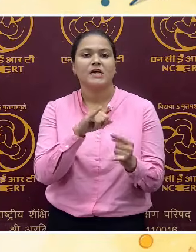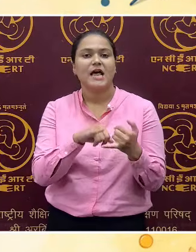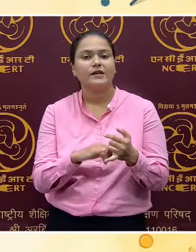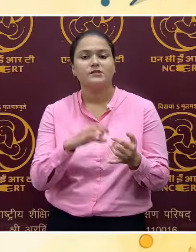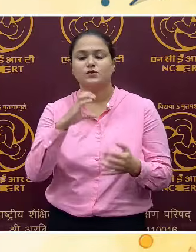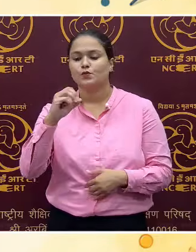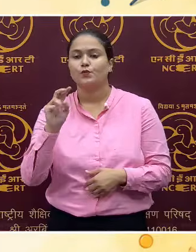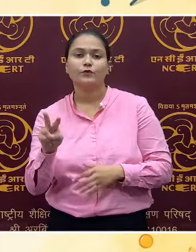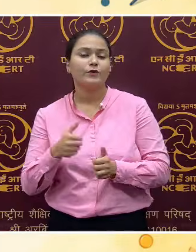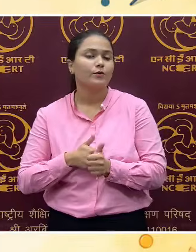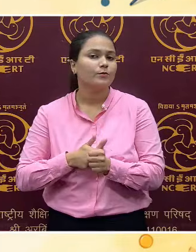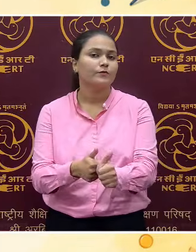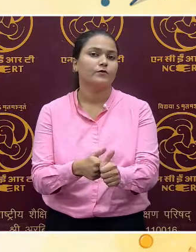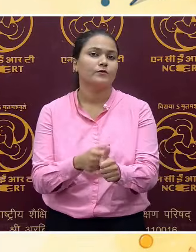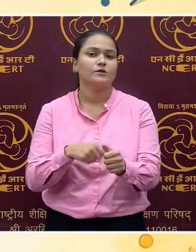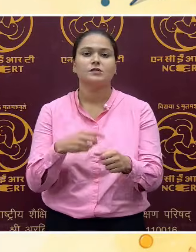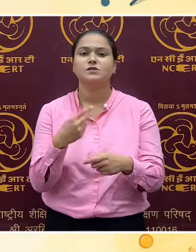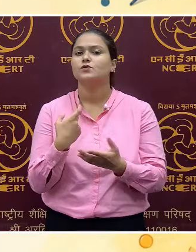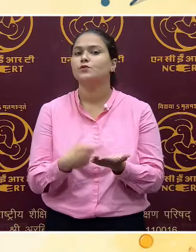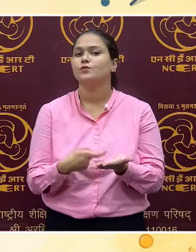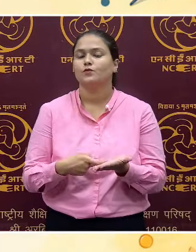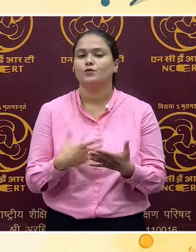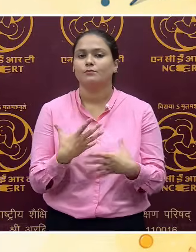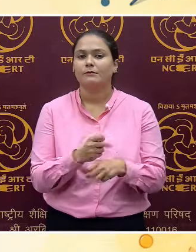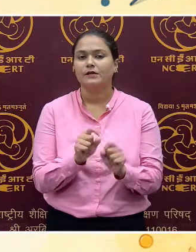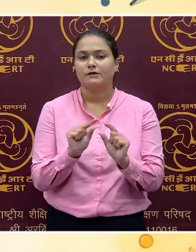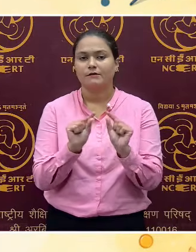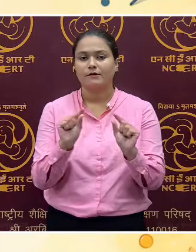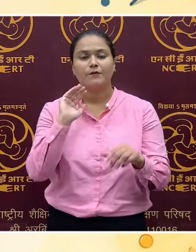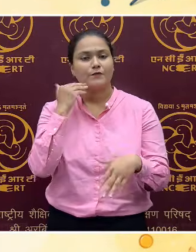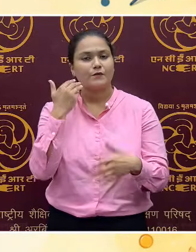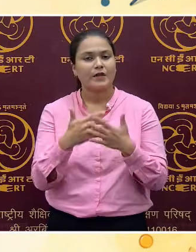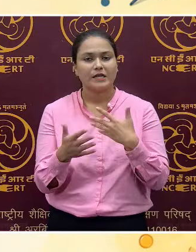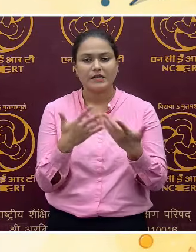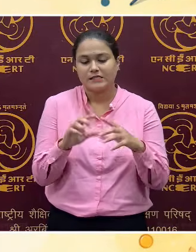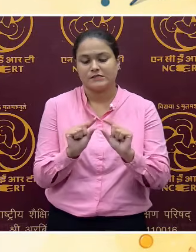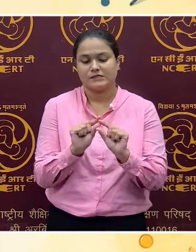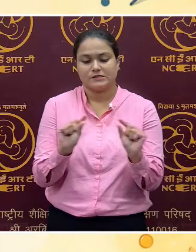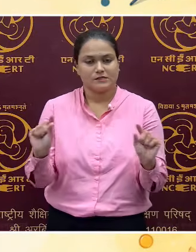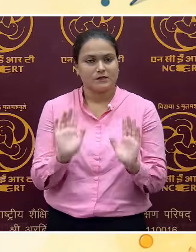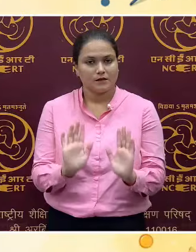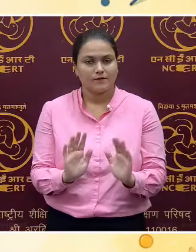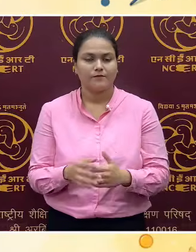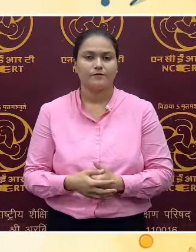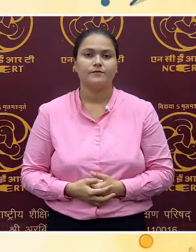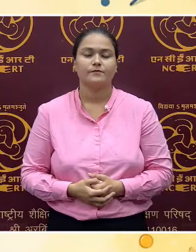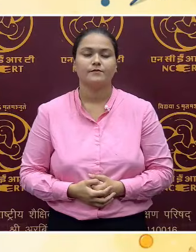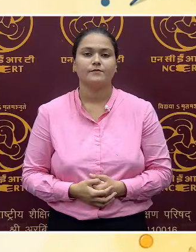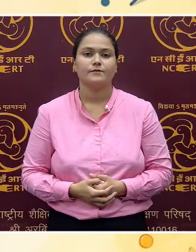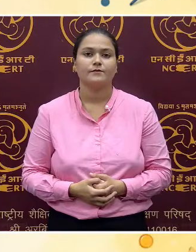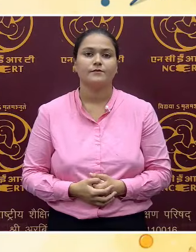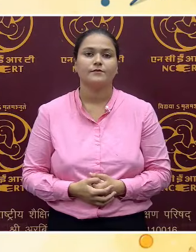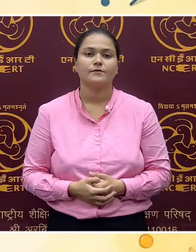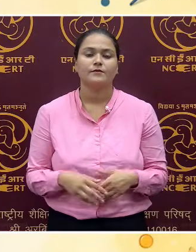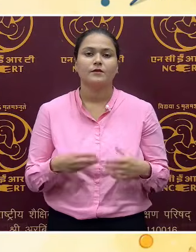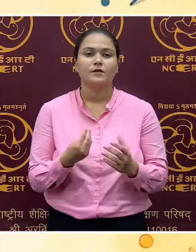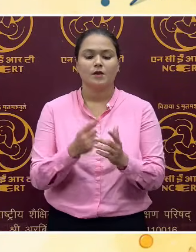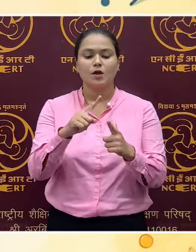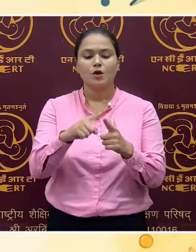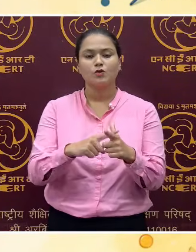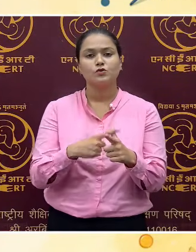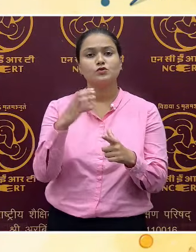because when it is converted to passive voice, it definitely becomes longer. So, for example, we have here John wrote the